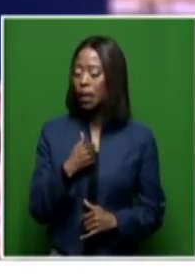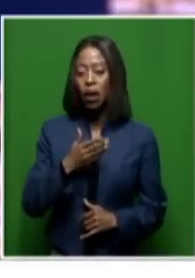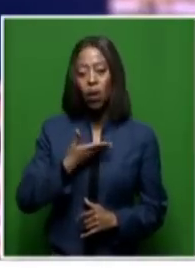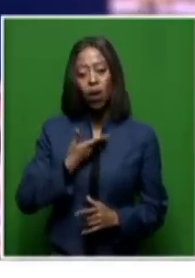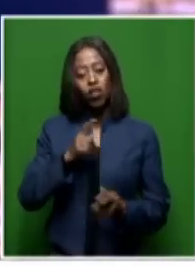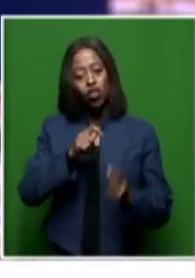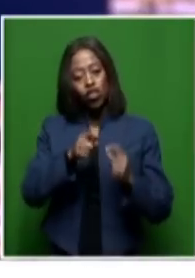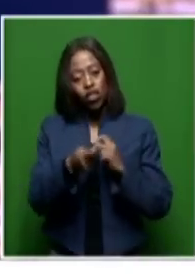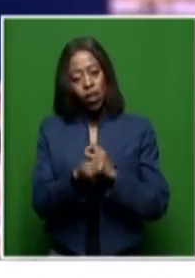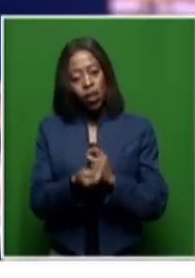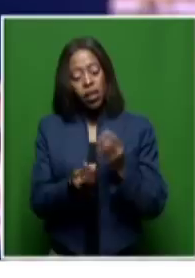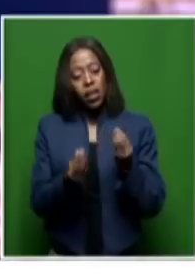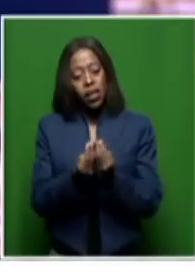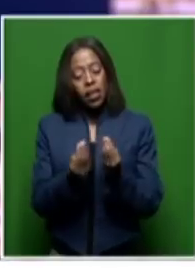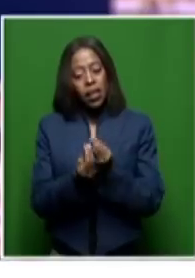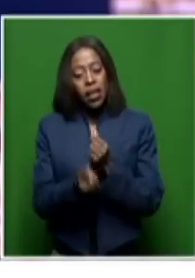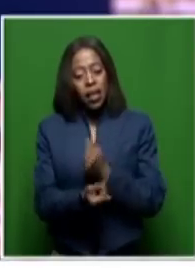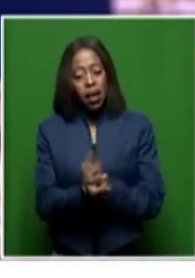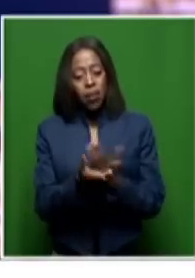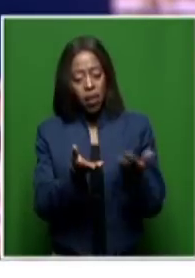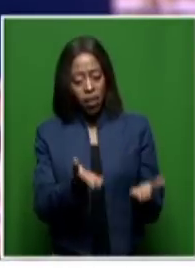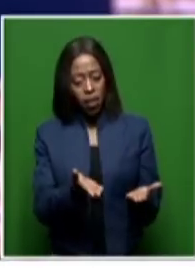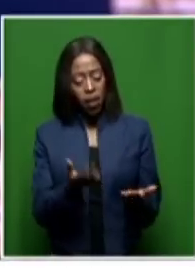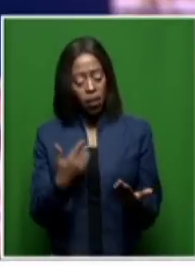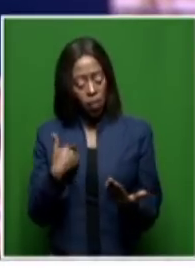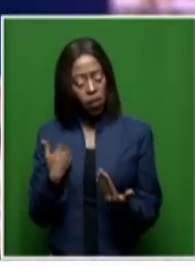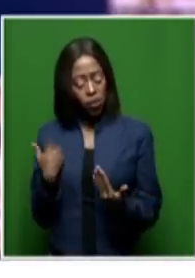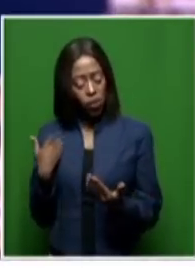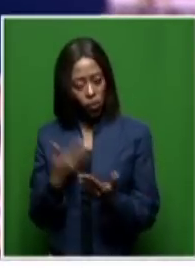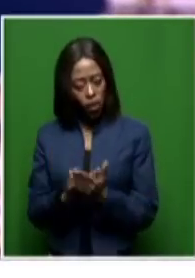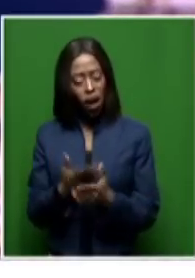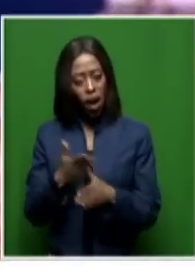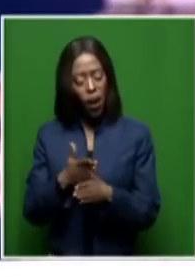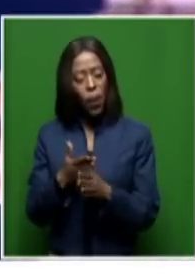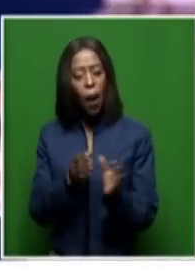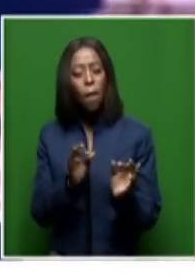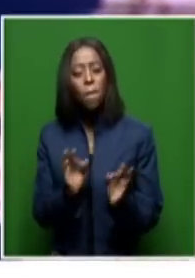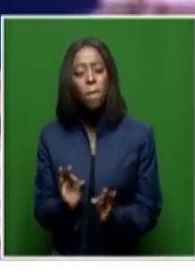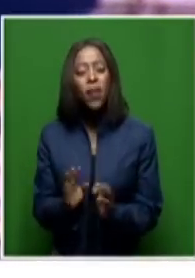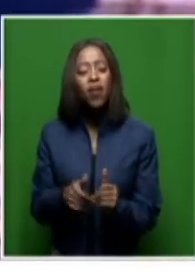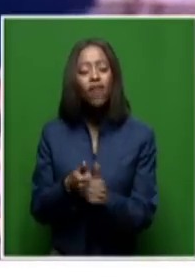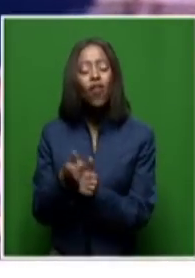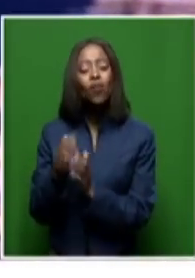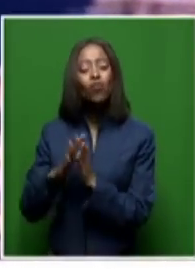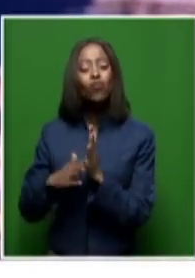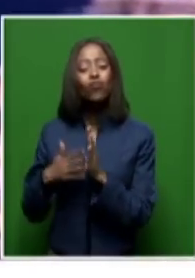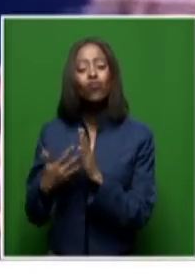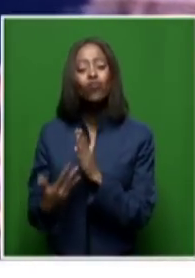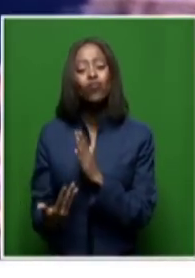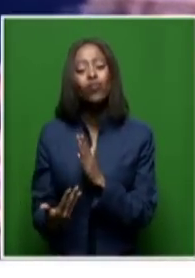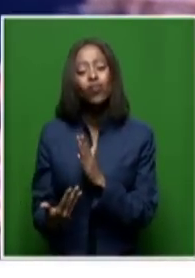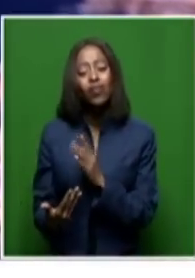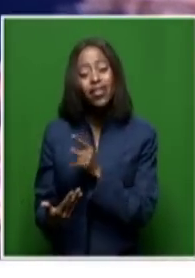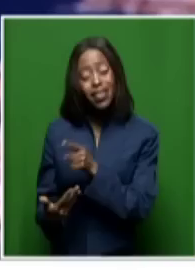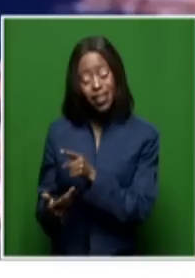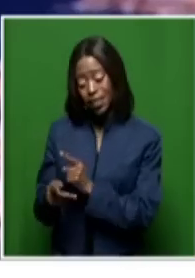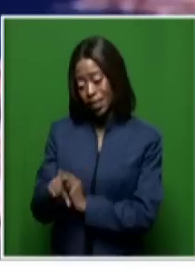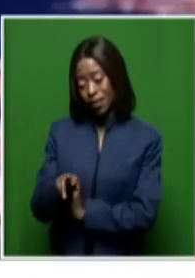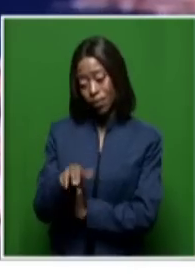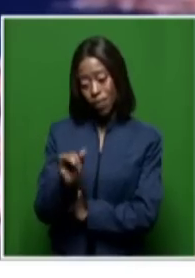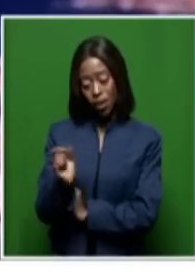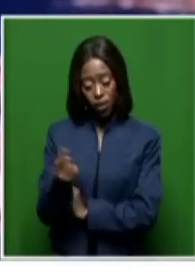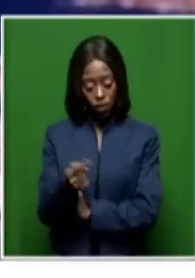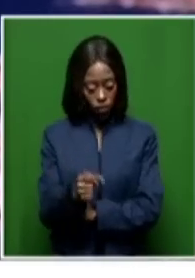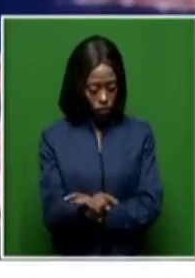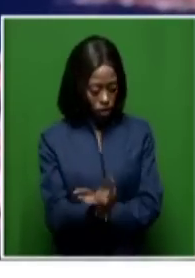things that are happening there. I'm on track with regard to addressing them. So that is why we are. At PRASA, you could arrive and